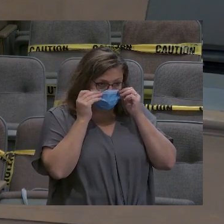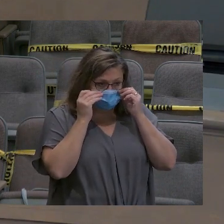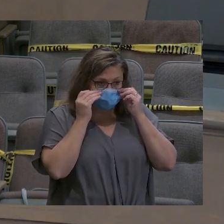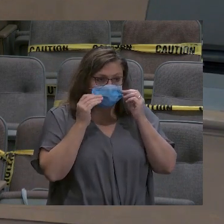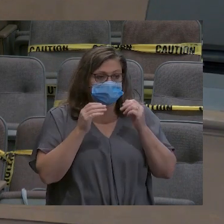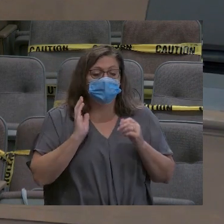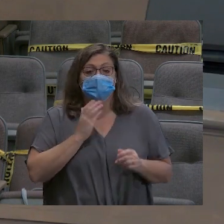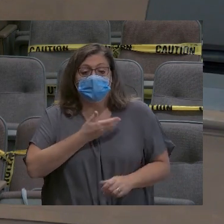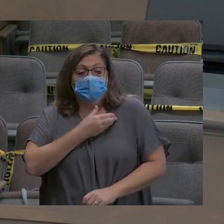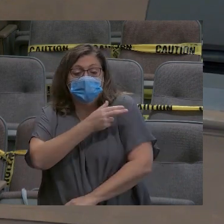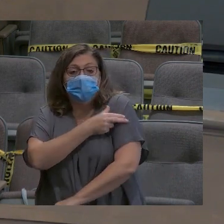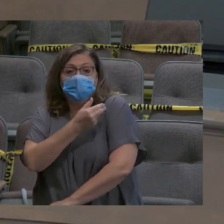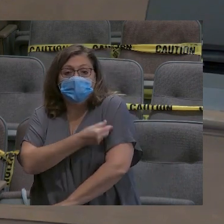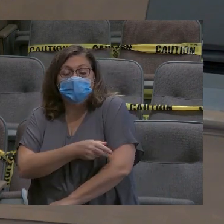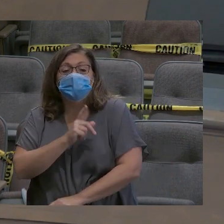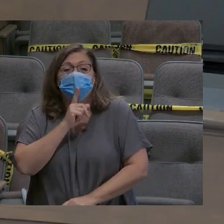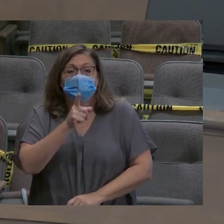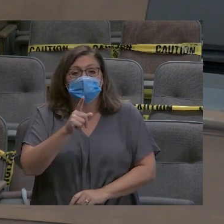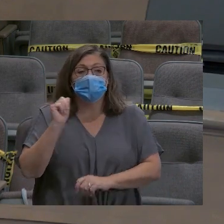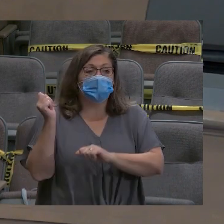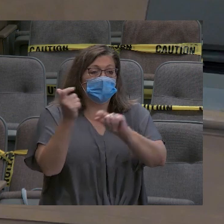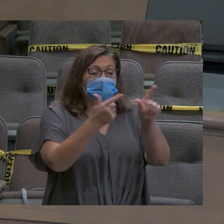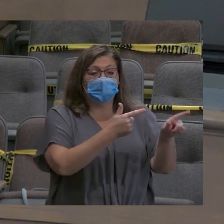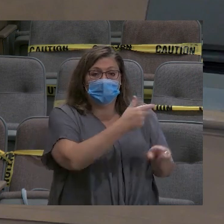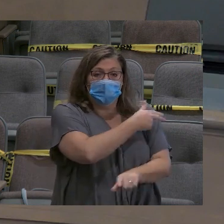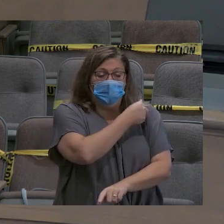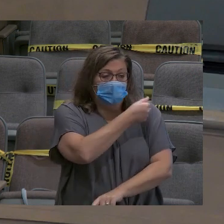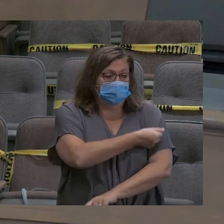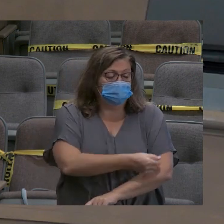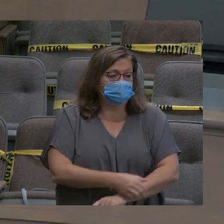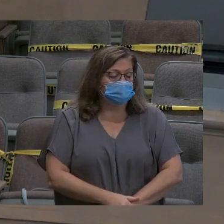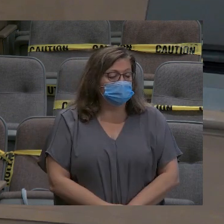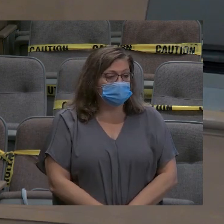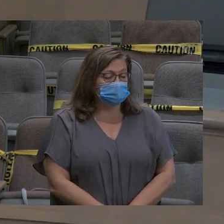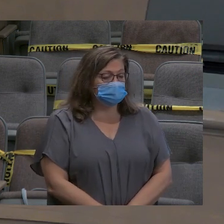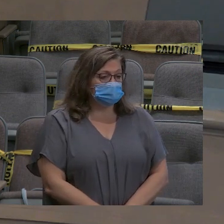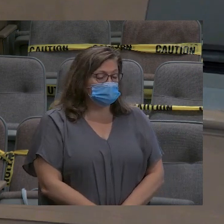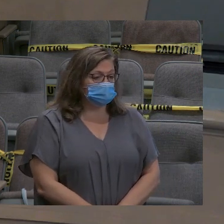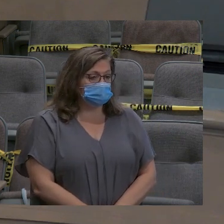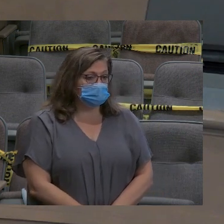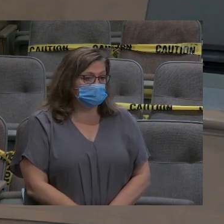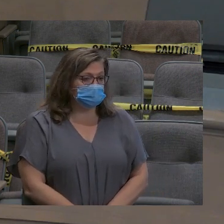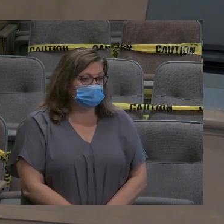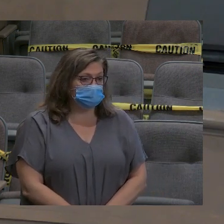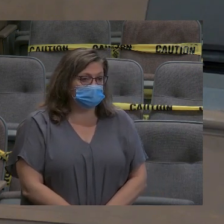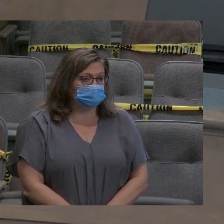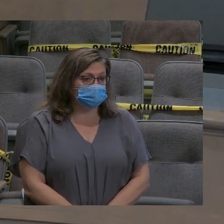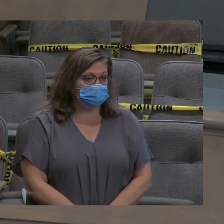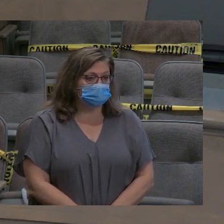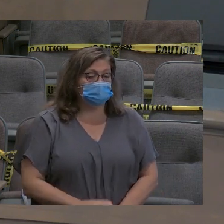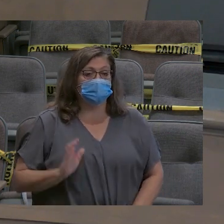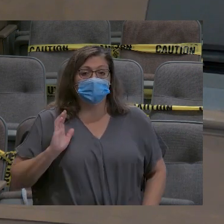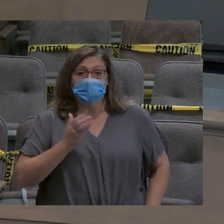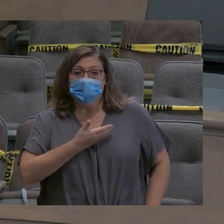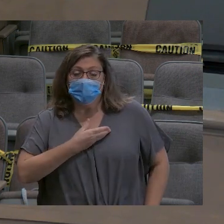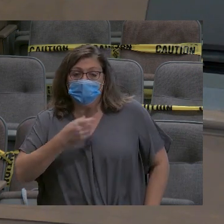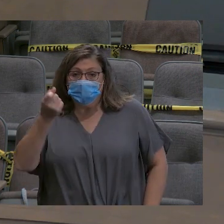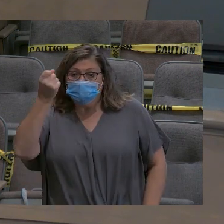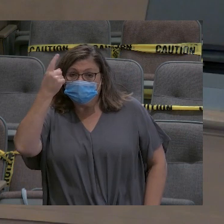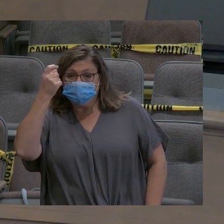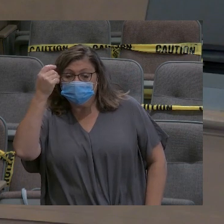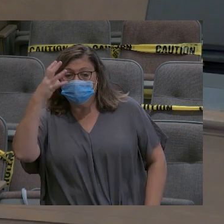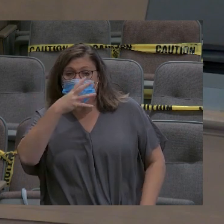hospital, but really at every hospital in the nation, our understanding and our knowledge of